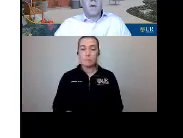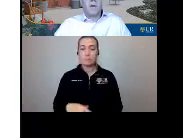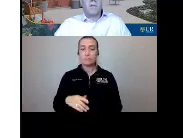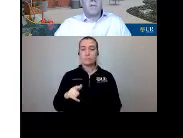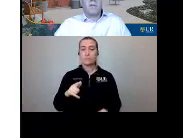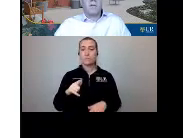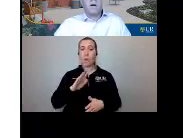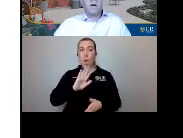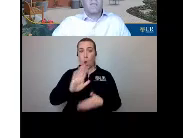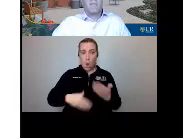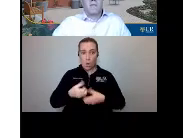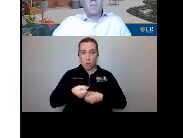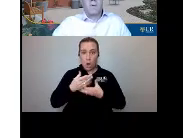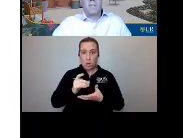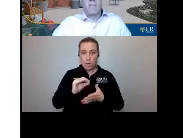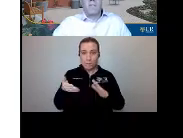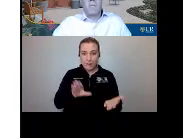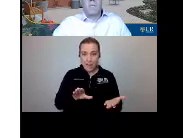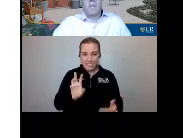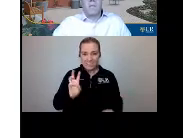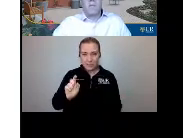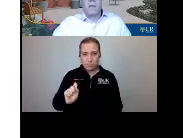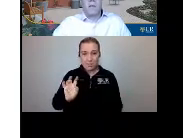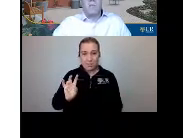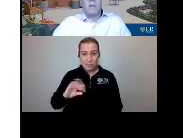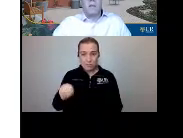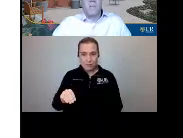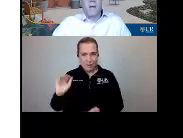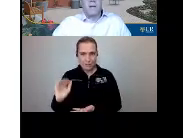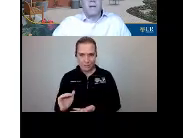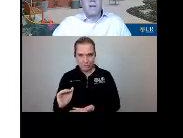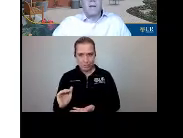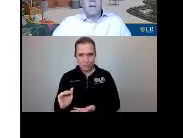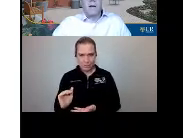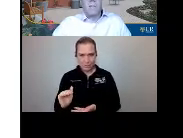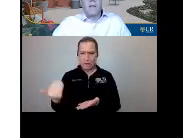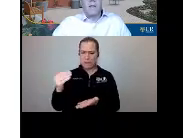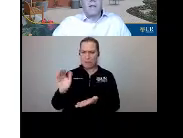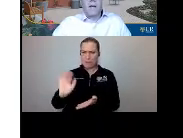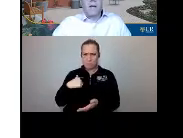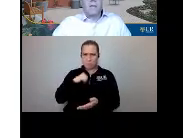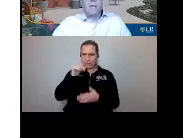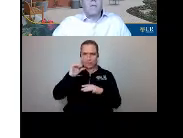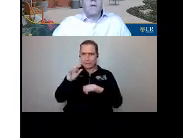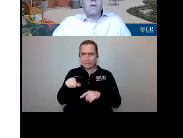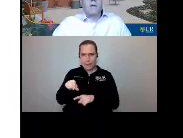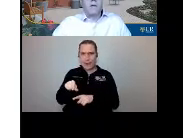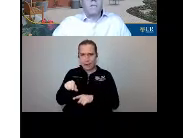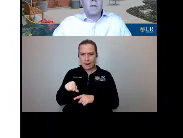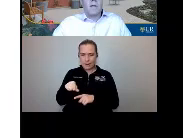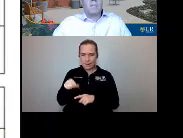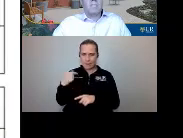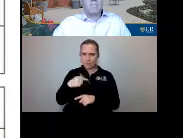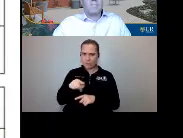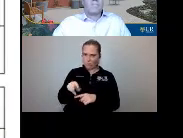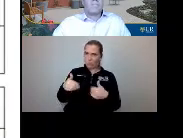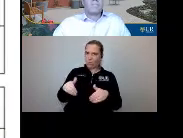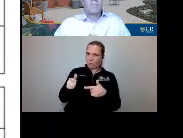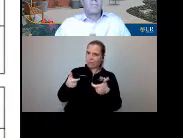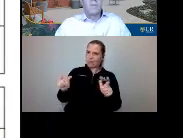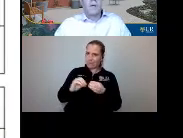all causes of 6.7%, which again was unexpected and higher than anyone had anticipated.